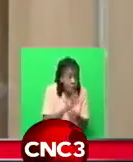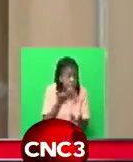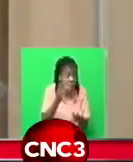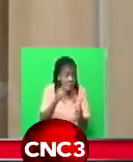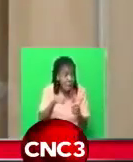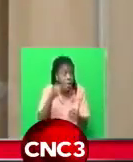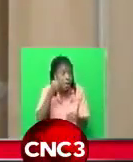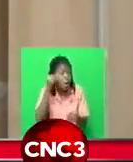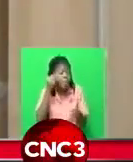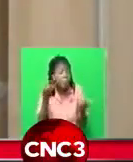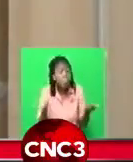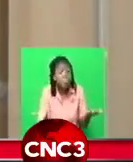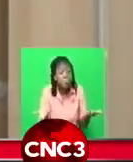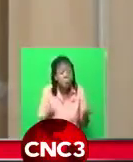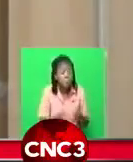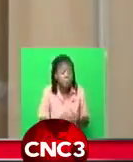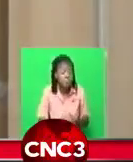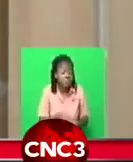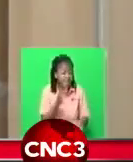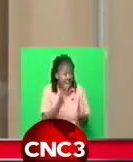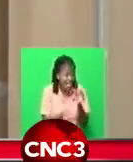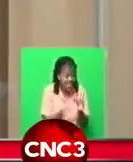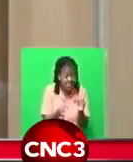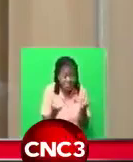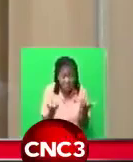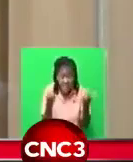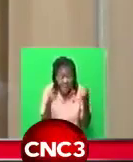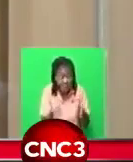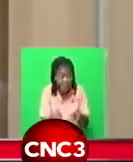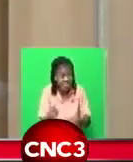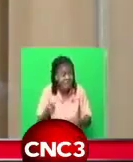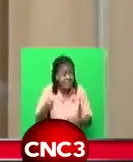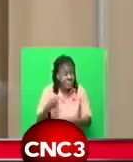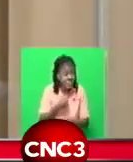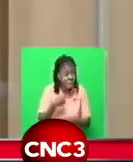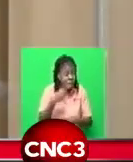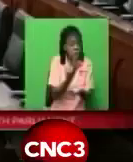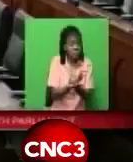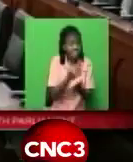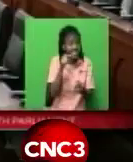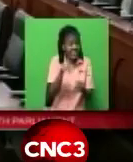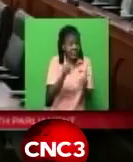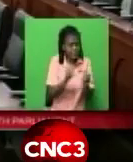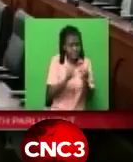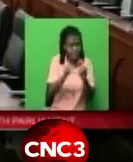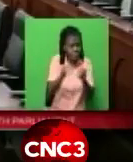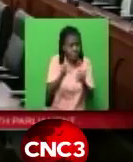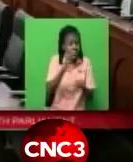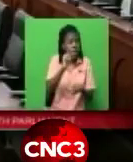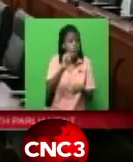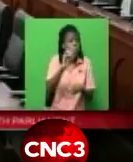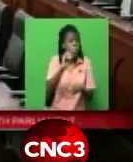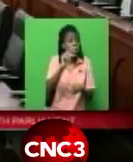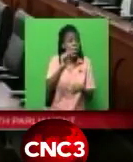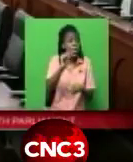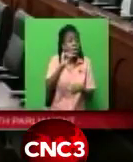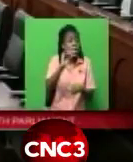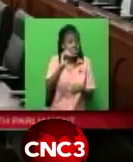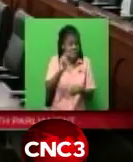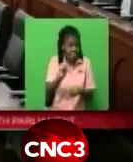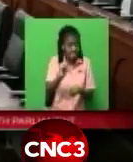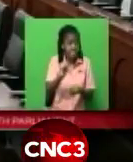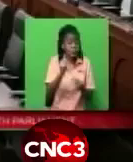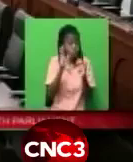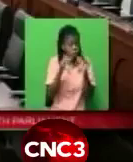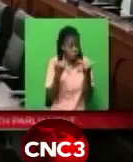security and related issues? What are the processes for accountability and performance management? Nevertheless, Minister West told the Parliament